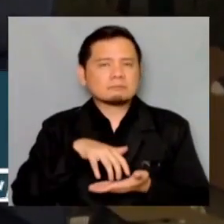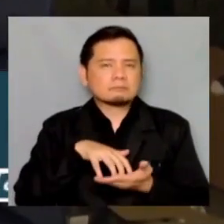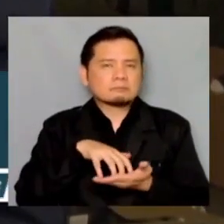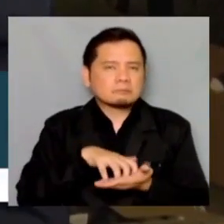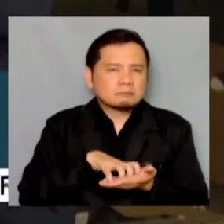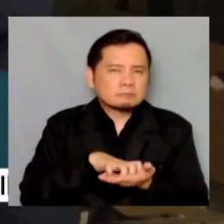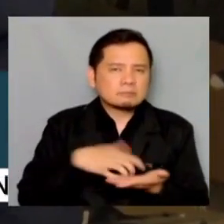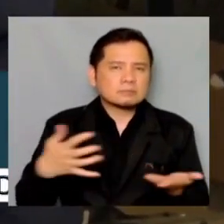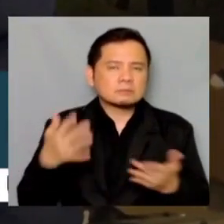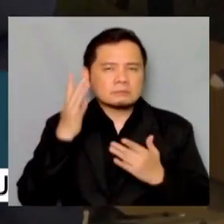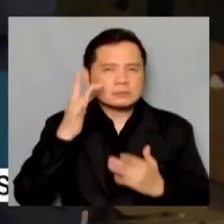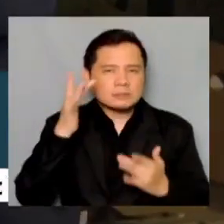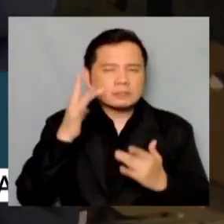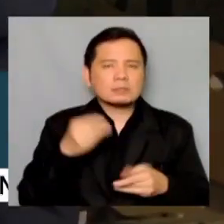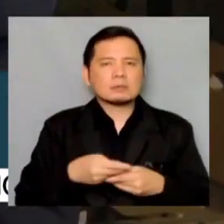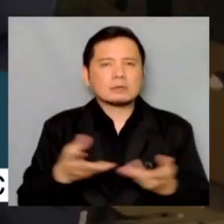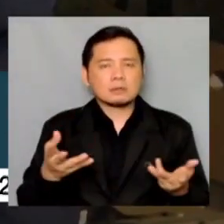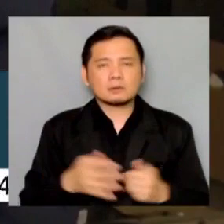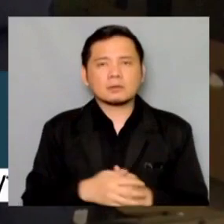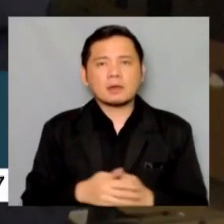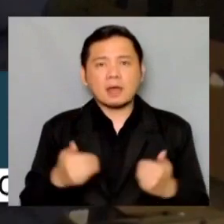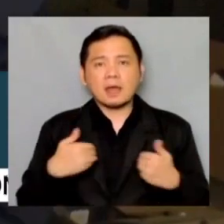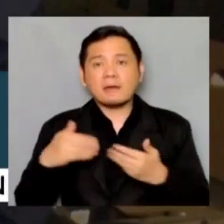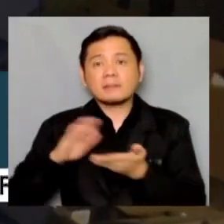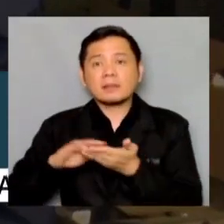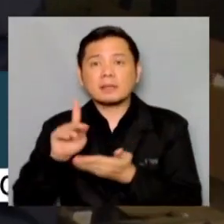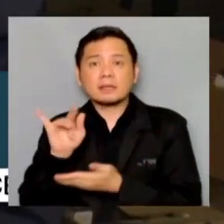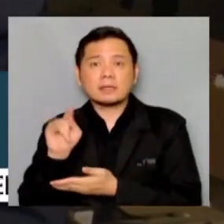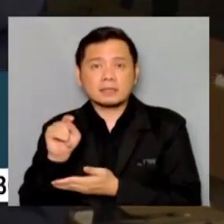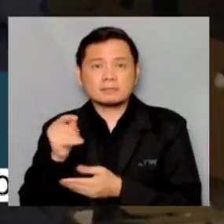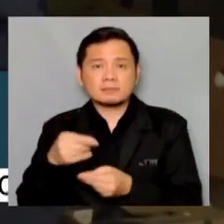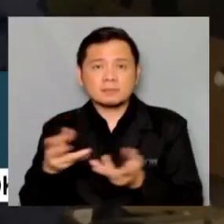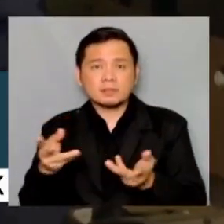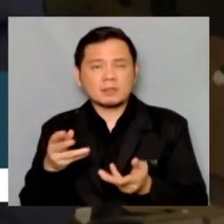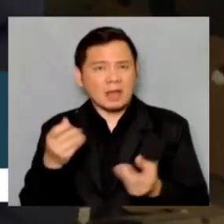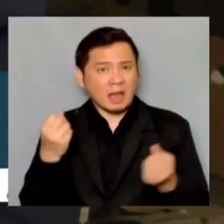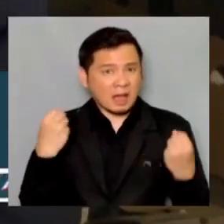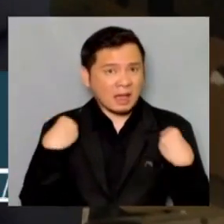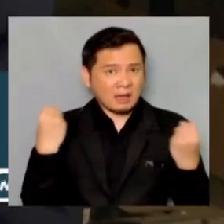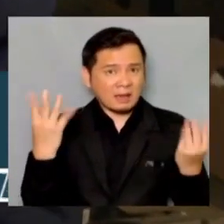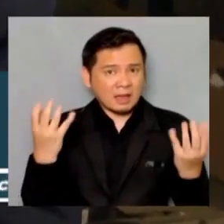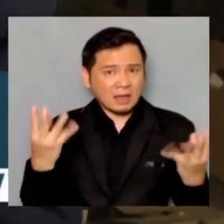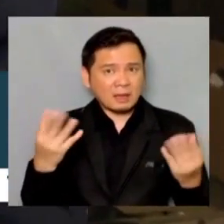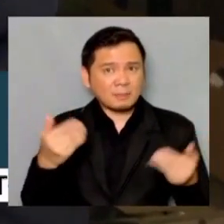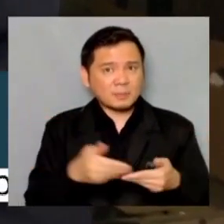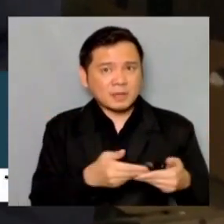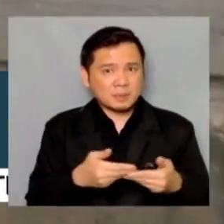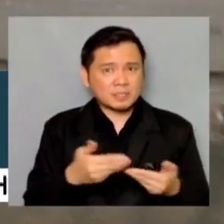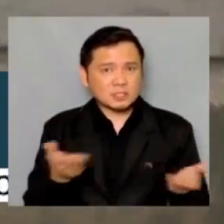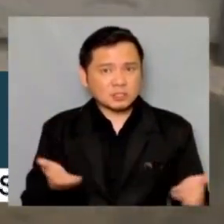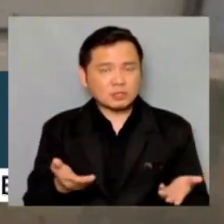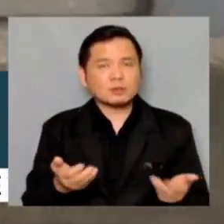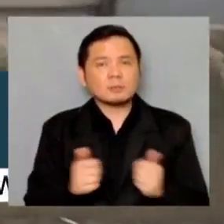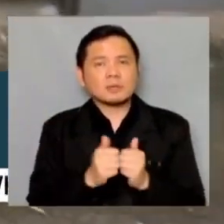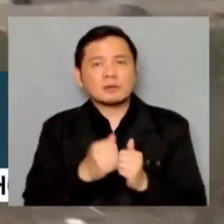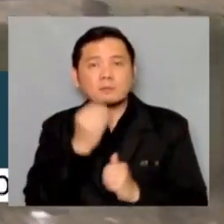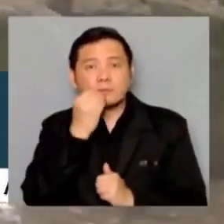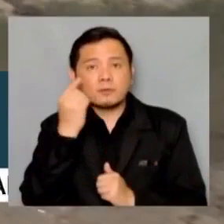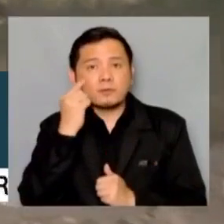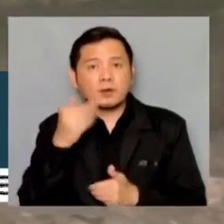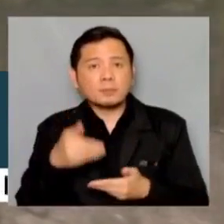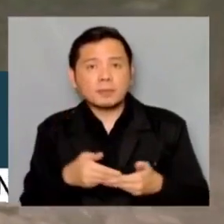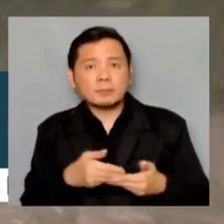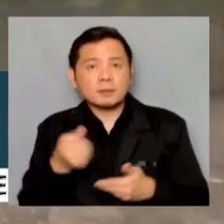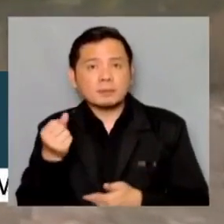personal hygiene products. There are quite a few children and babies in the district. We deliver baby food for them. Grassroots